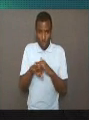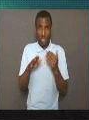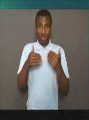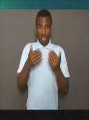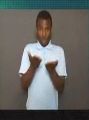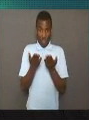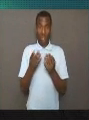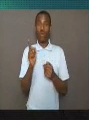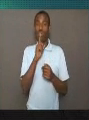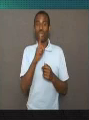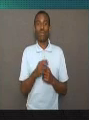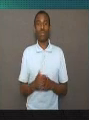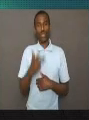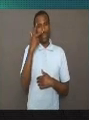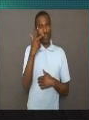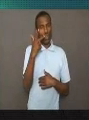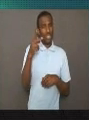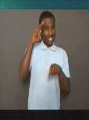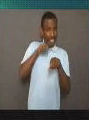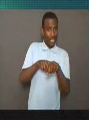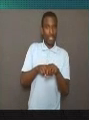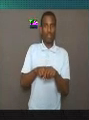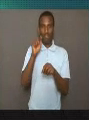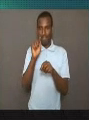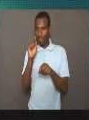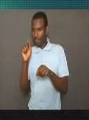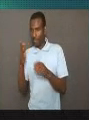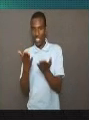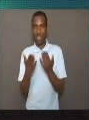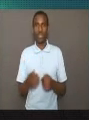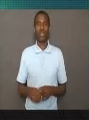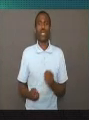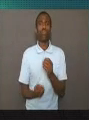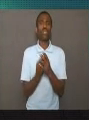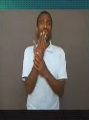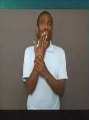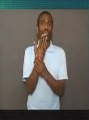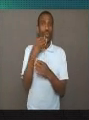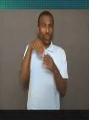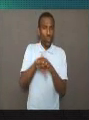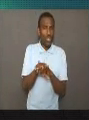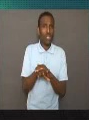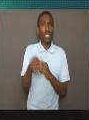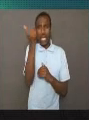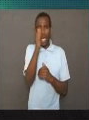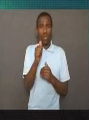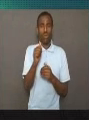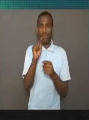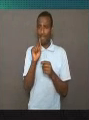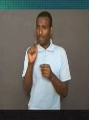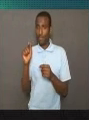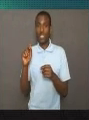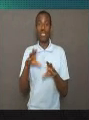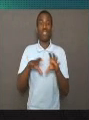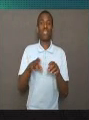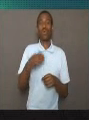be labeled 3 times. At the source, the arrow is labeled as the